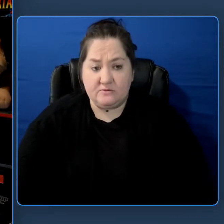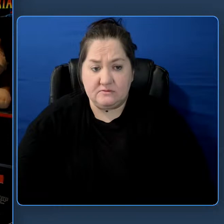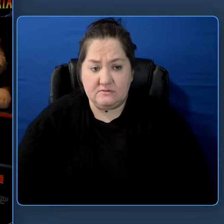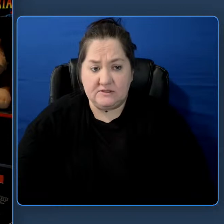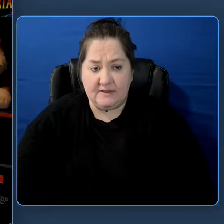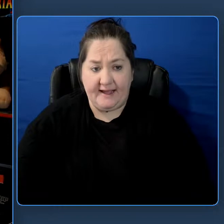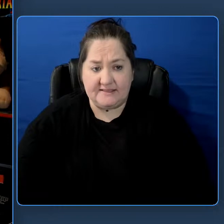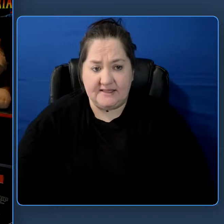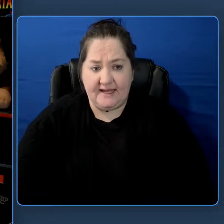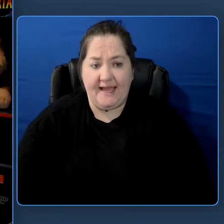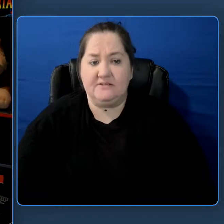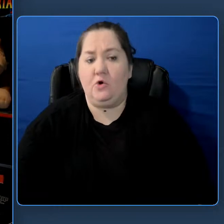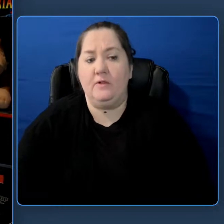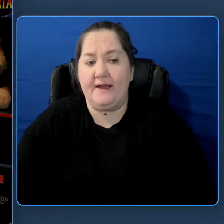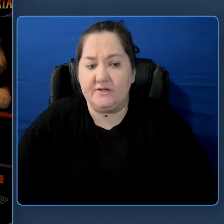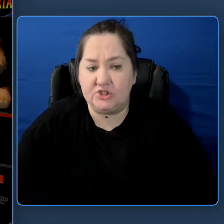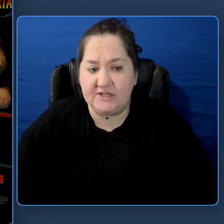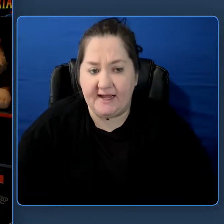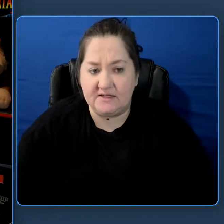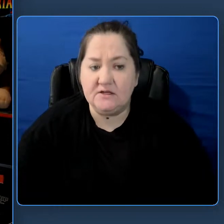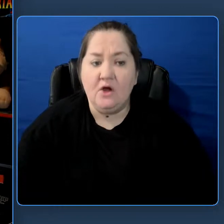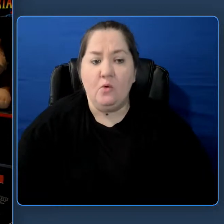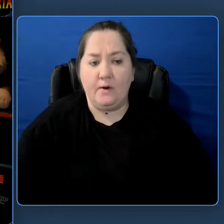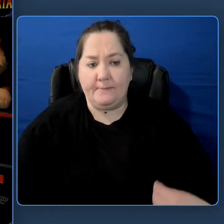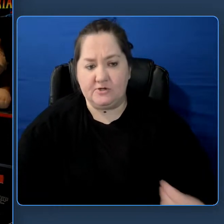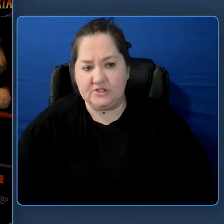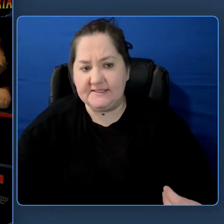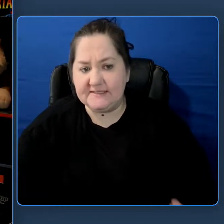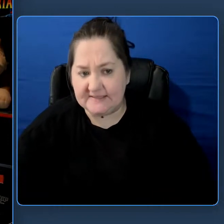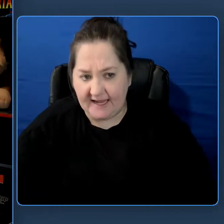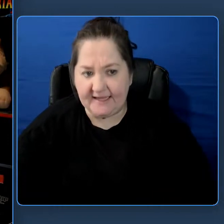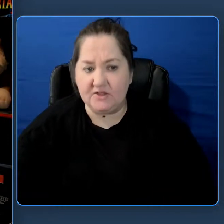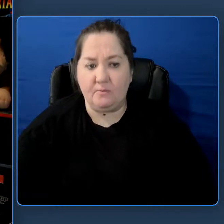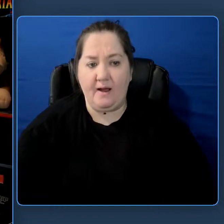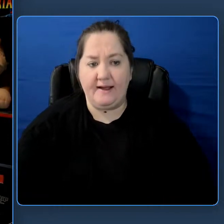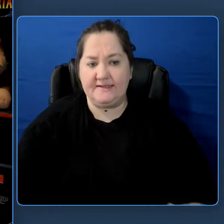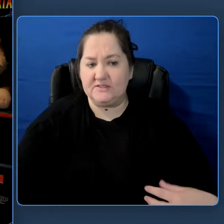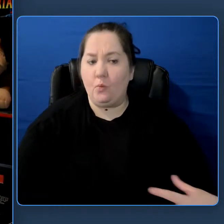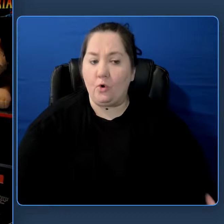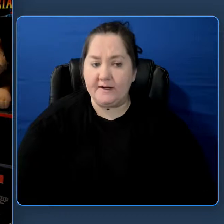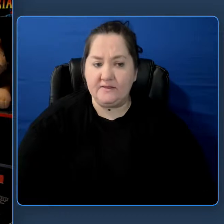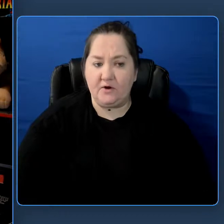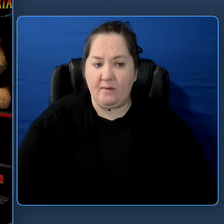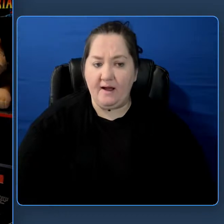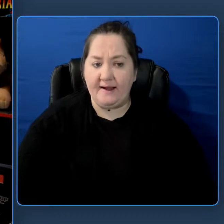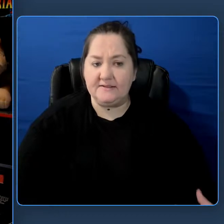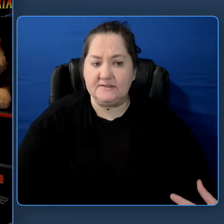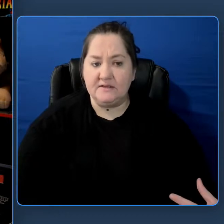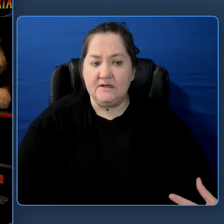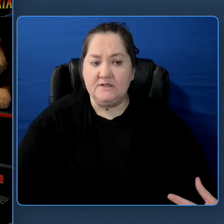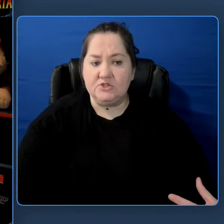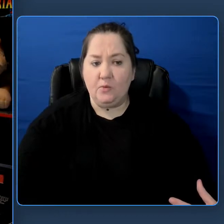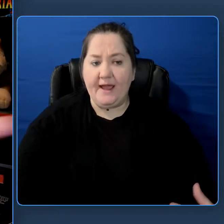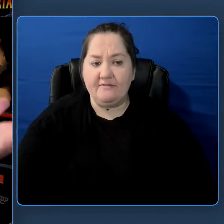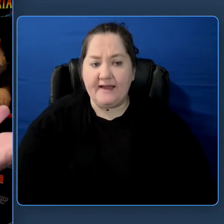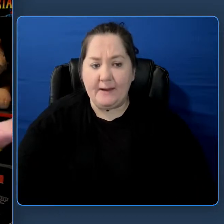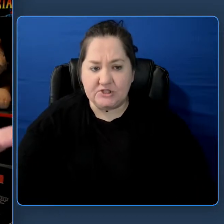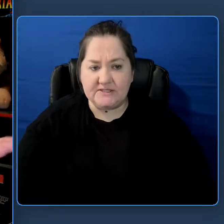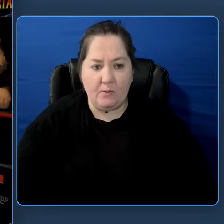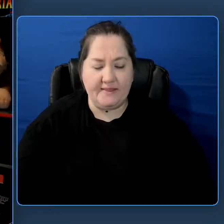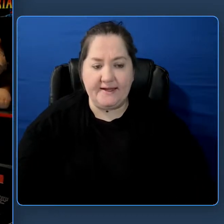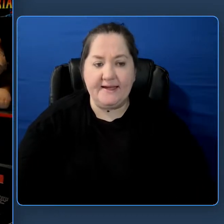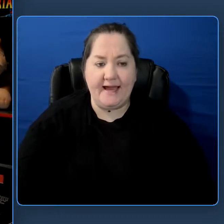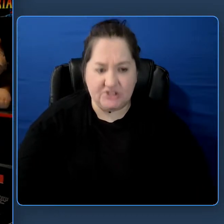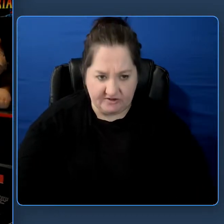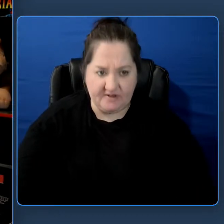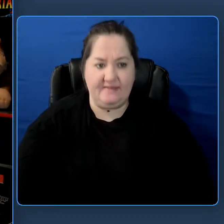have audio delays and they can't totally understand what a person is saying. Their mind, it doesn't work in their mind. So we have